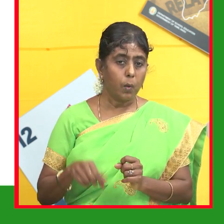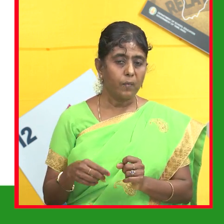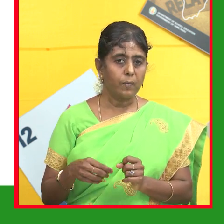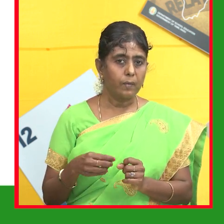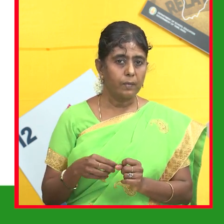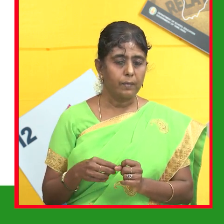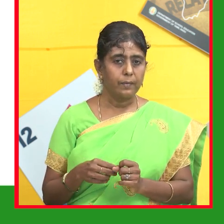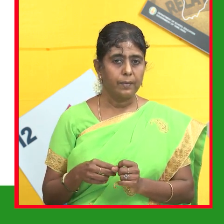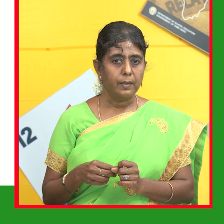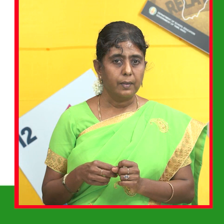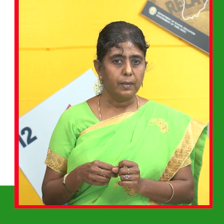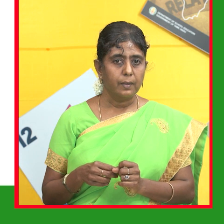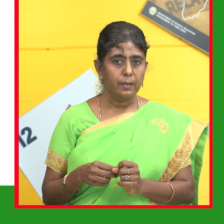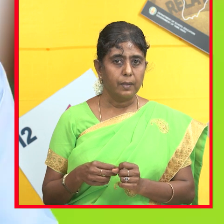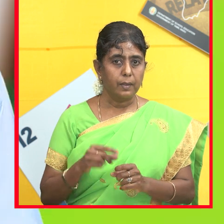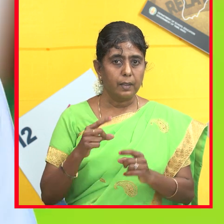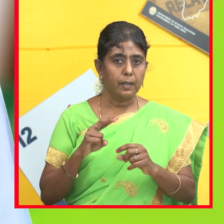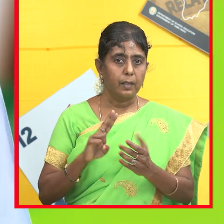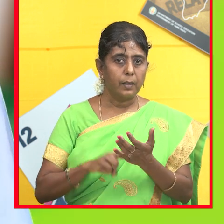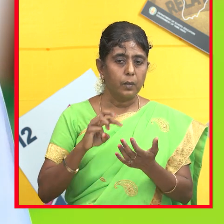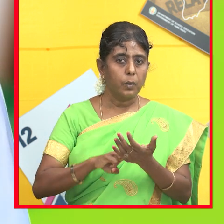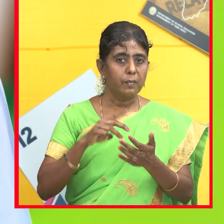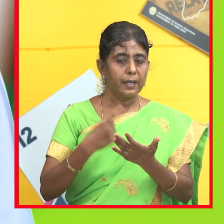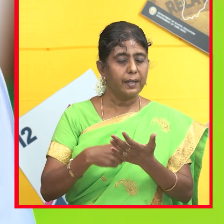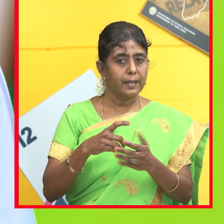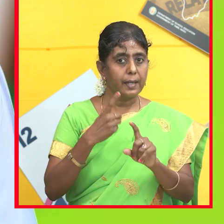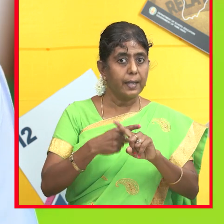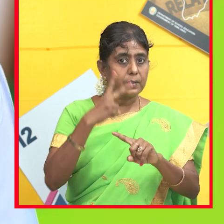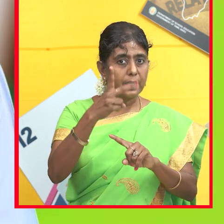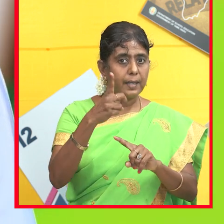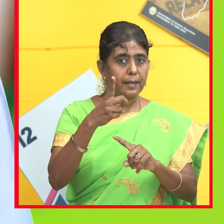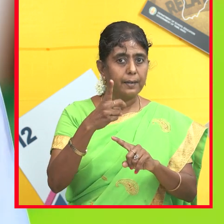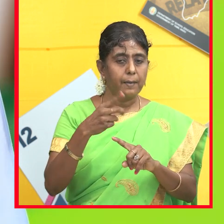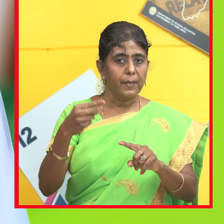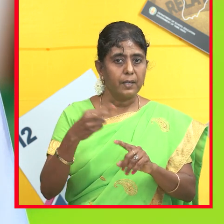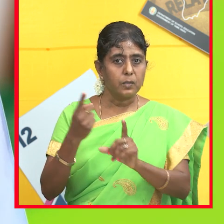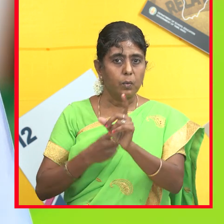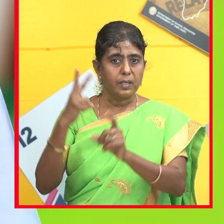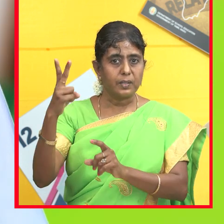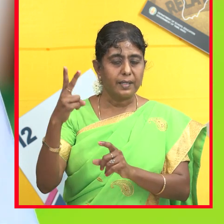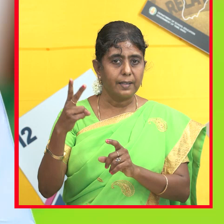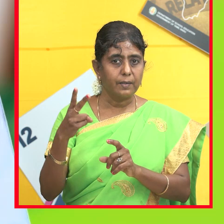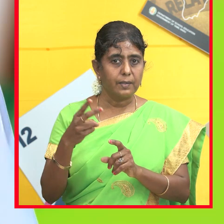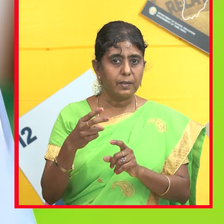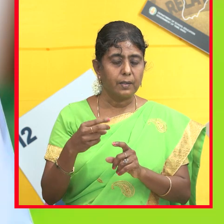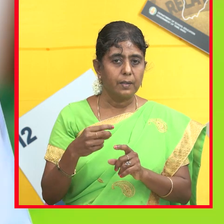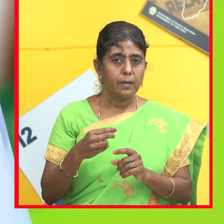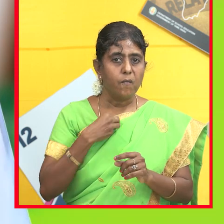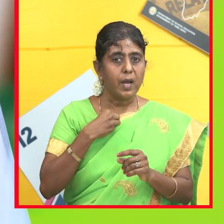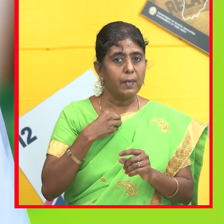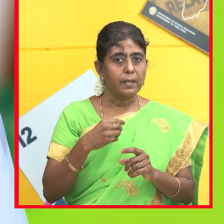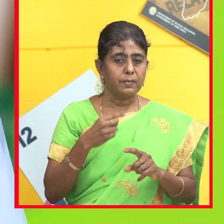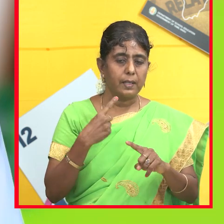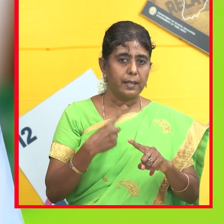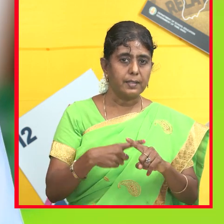Now think what to do with the numerator. The numerator is x square minus y square. So we can write as x minus y into x